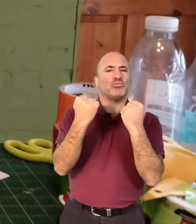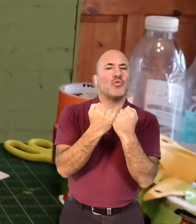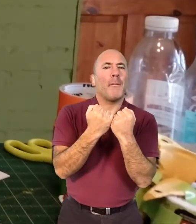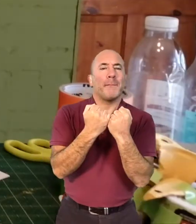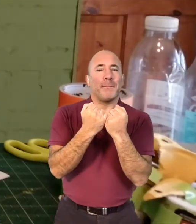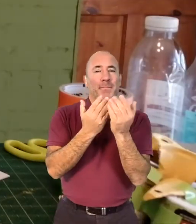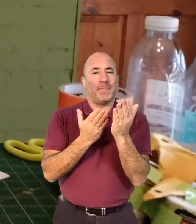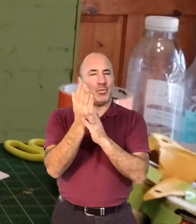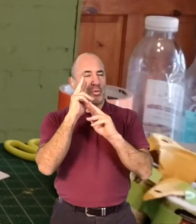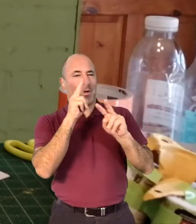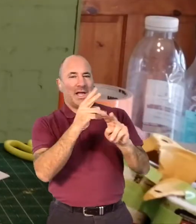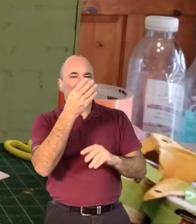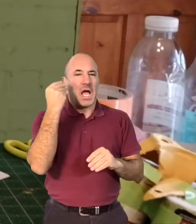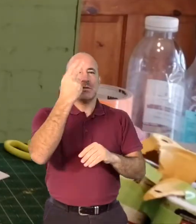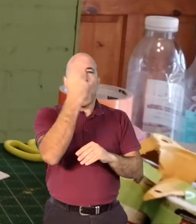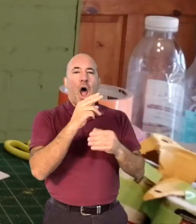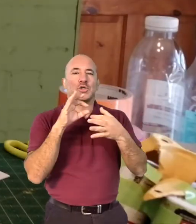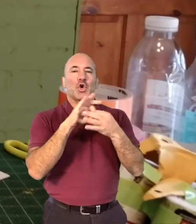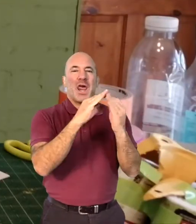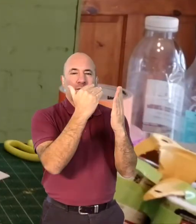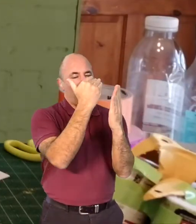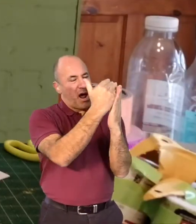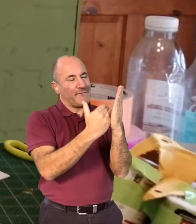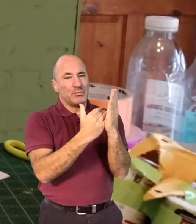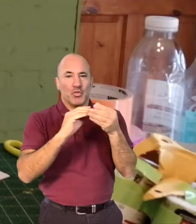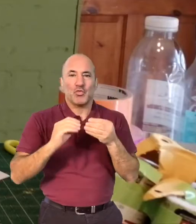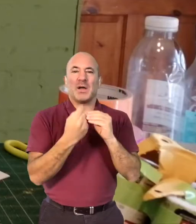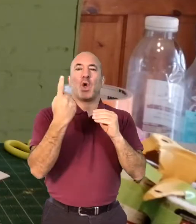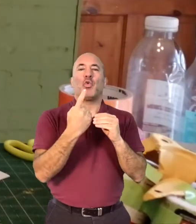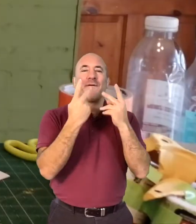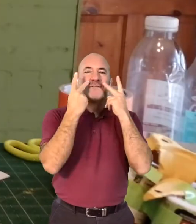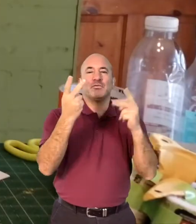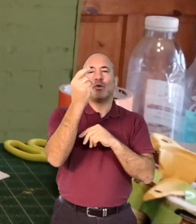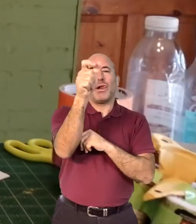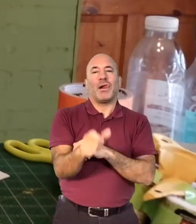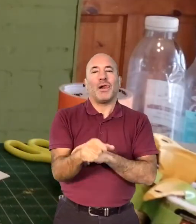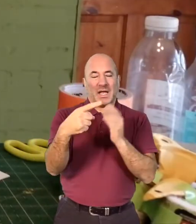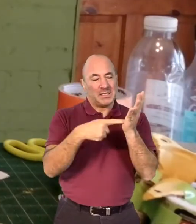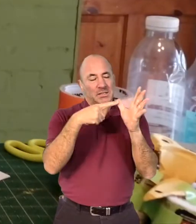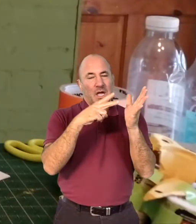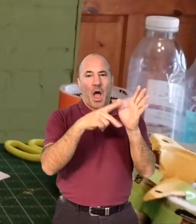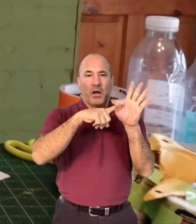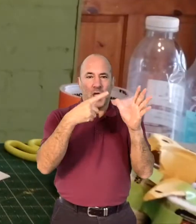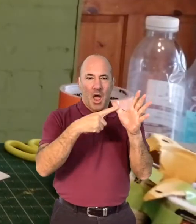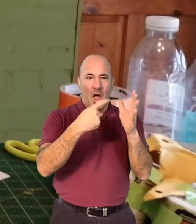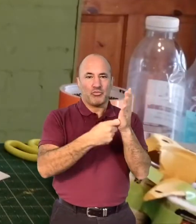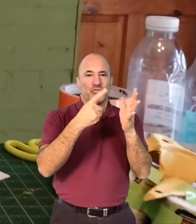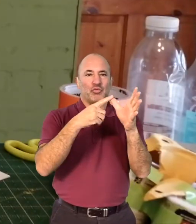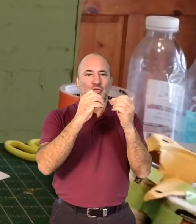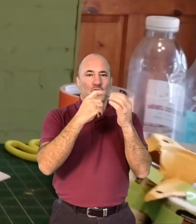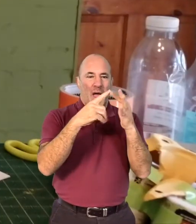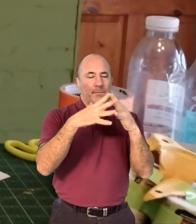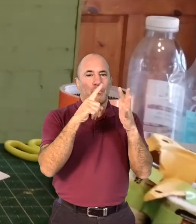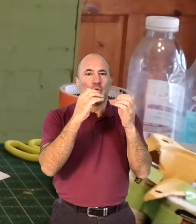is inspired by the Sense Arts Connect manifesto created by visual artist Tanya Robb